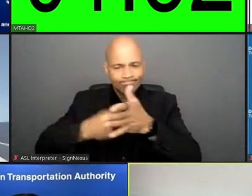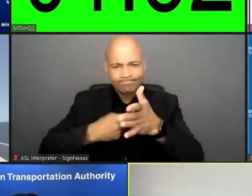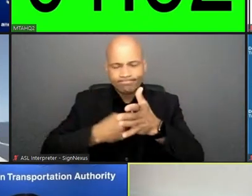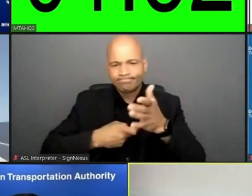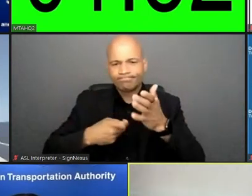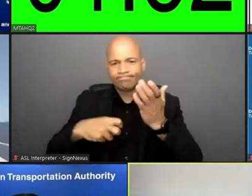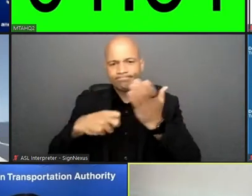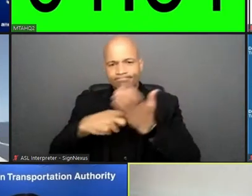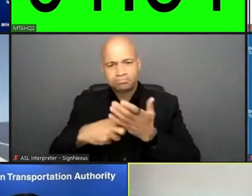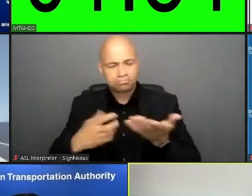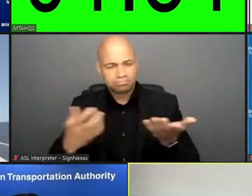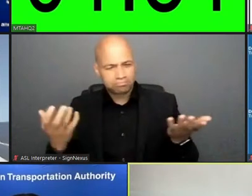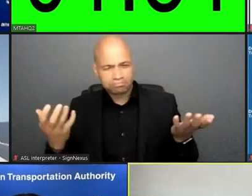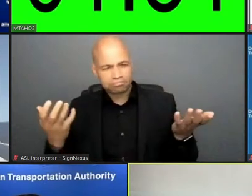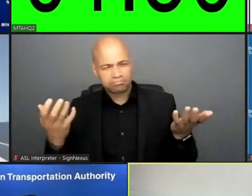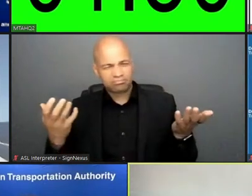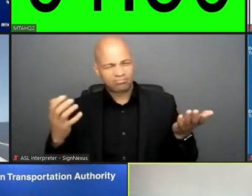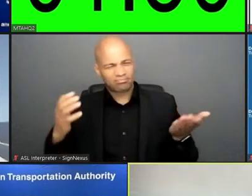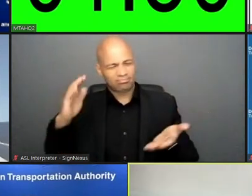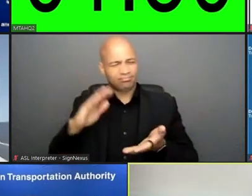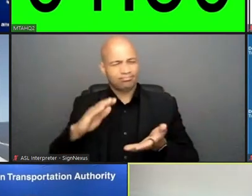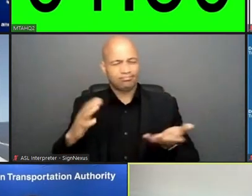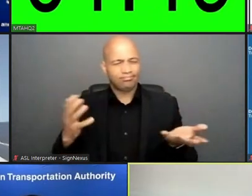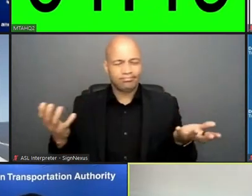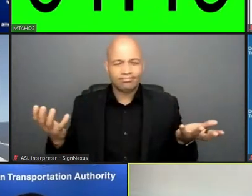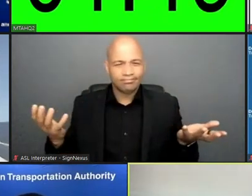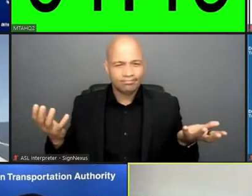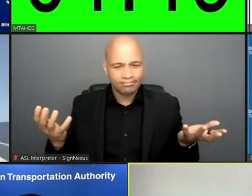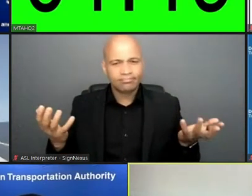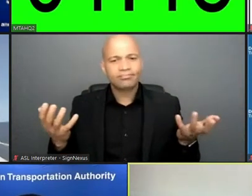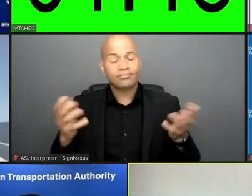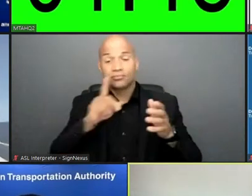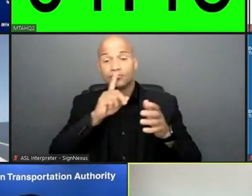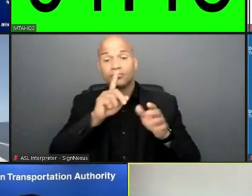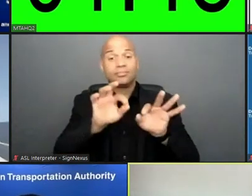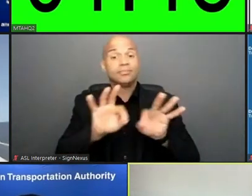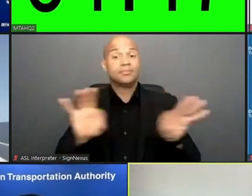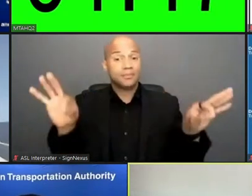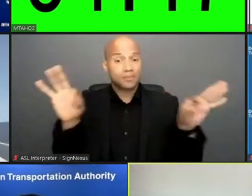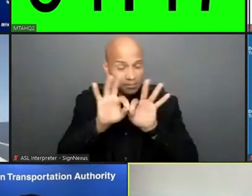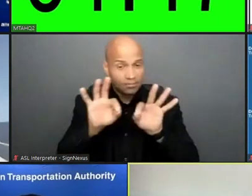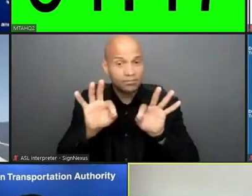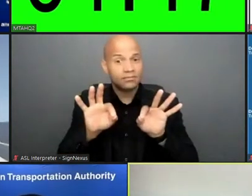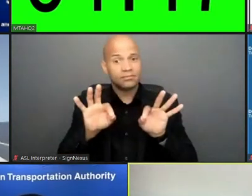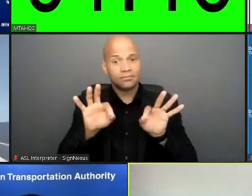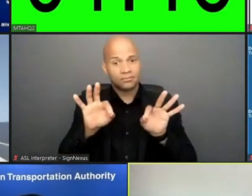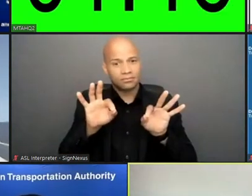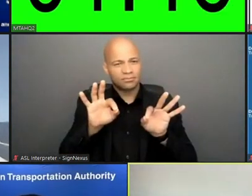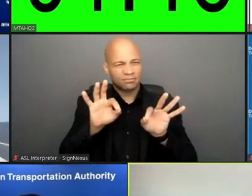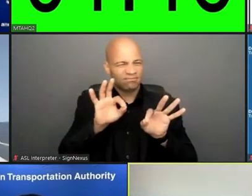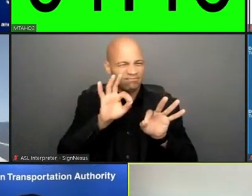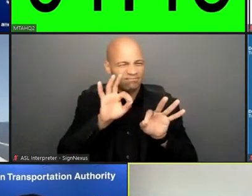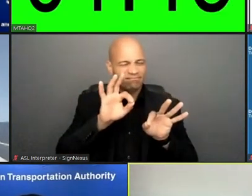reduce fat for congestion in the CBD so it would be very important uh along with uh uh implementing